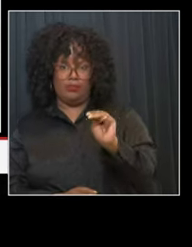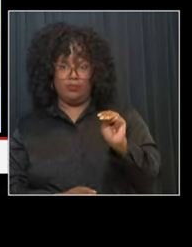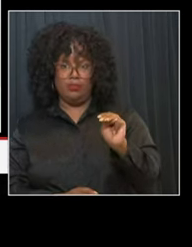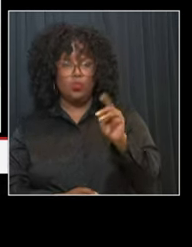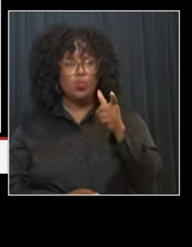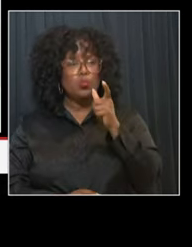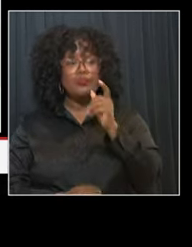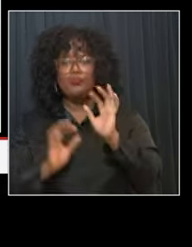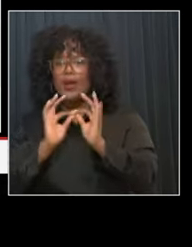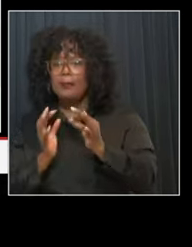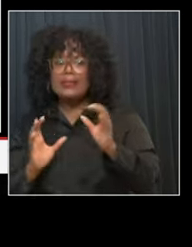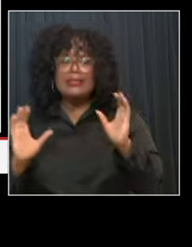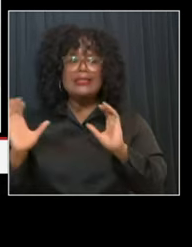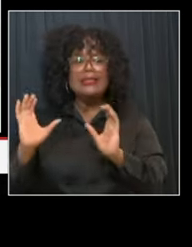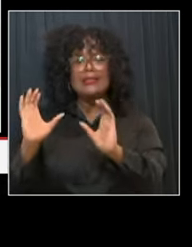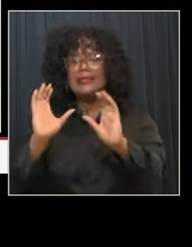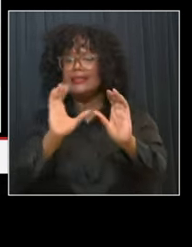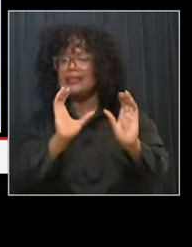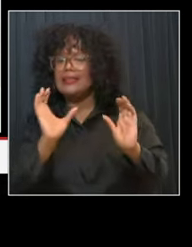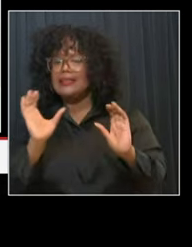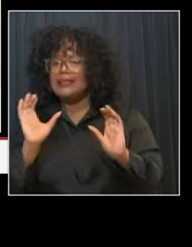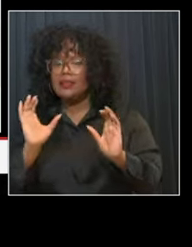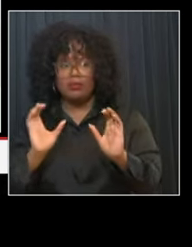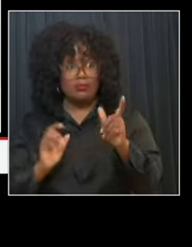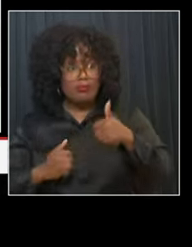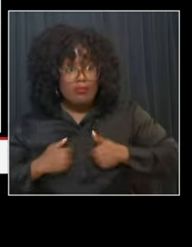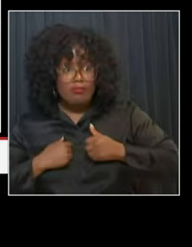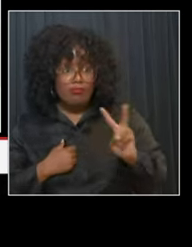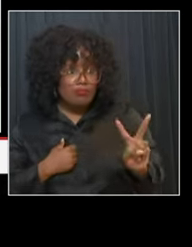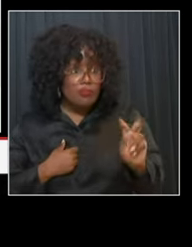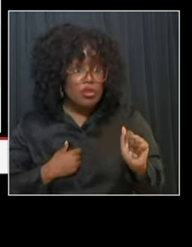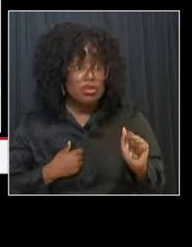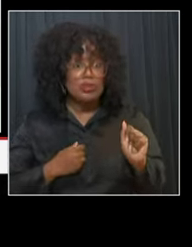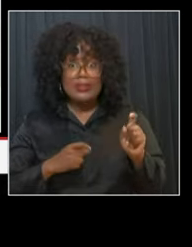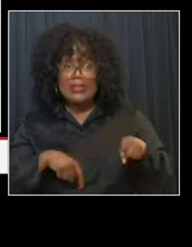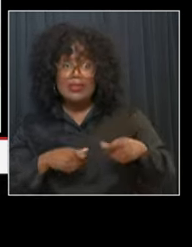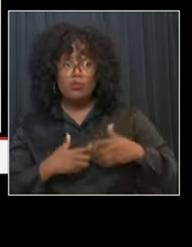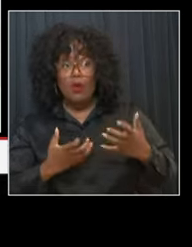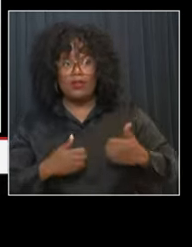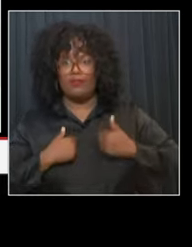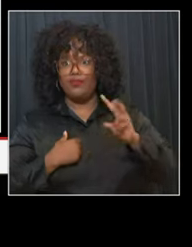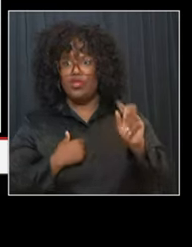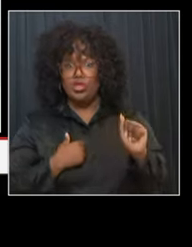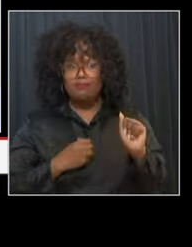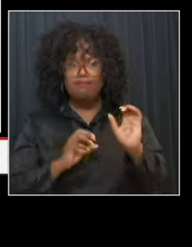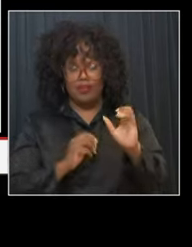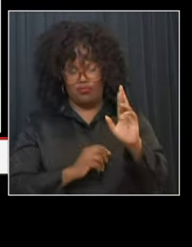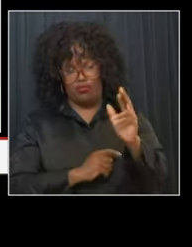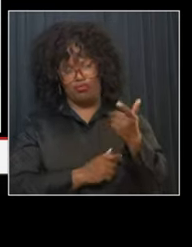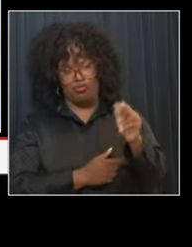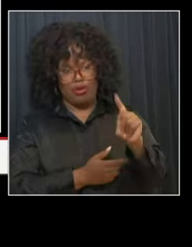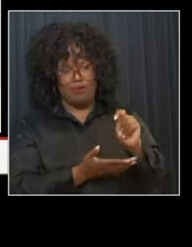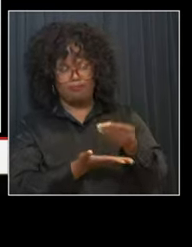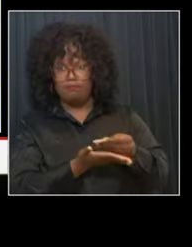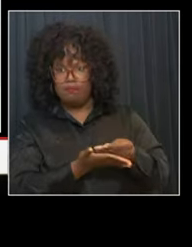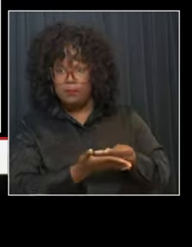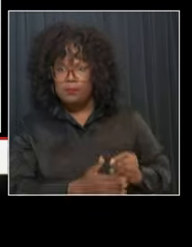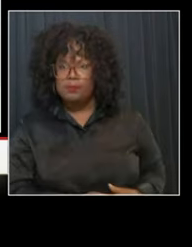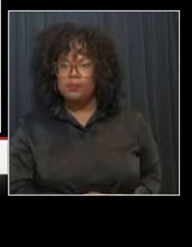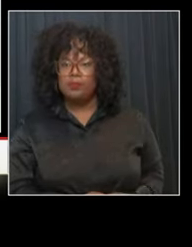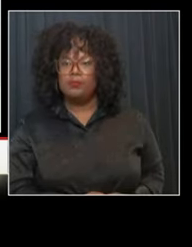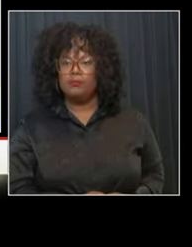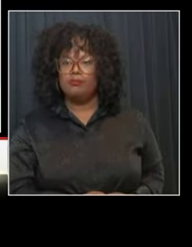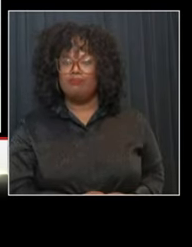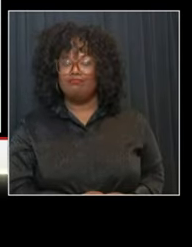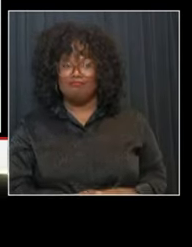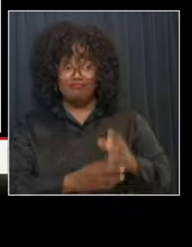in Virginia Williams. We are also very excited that the Mayor has put $3 million in homeless prevention